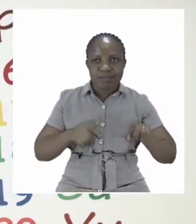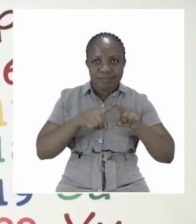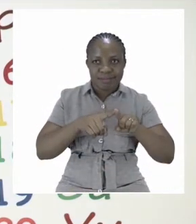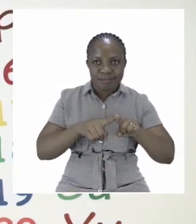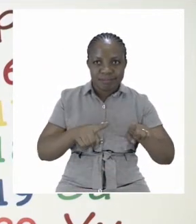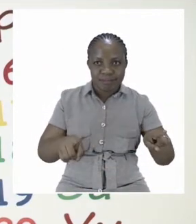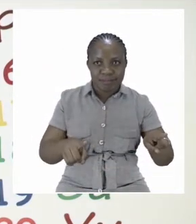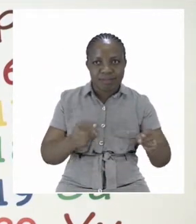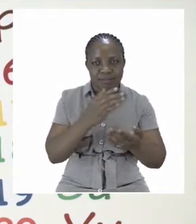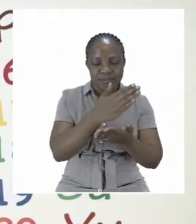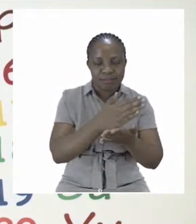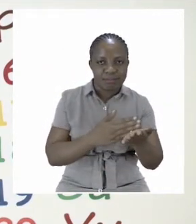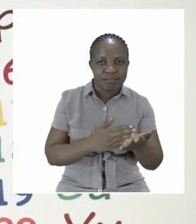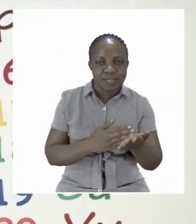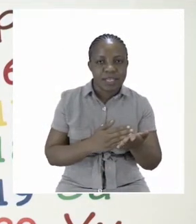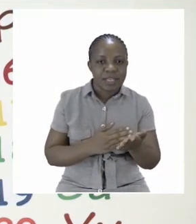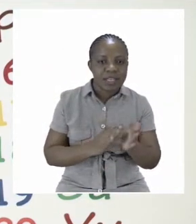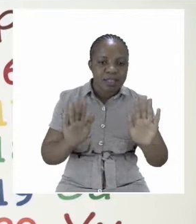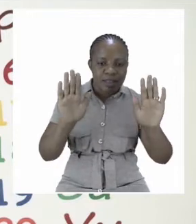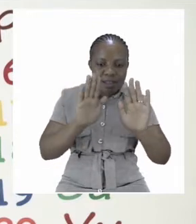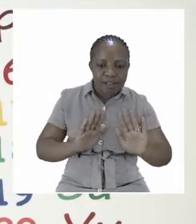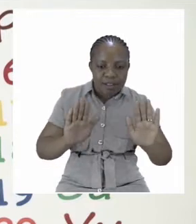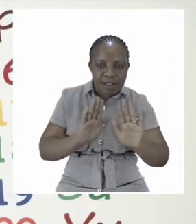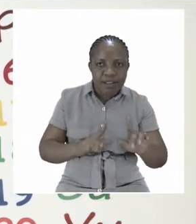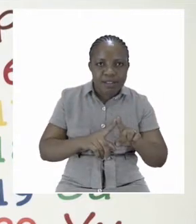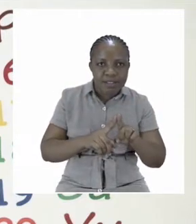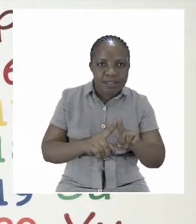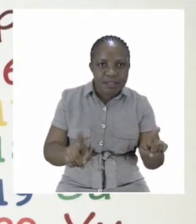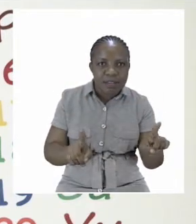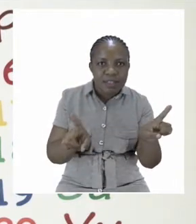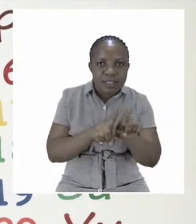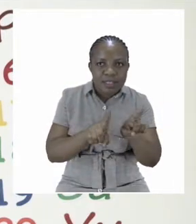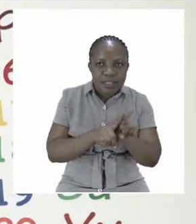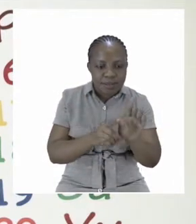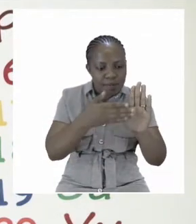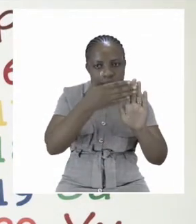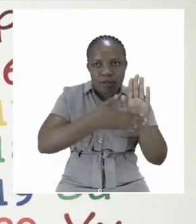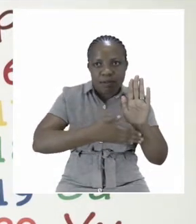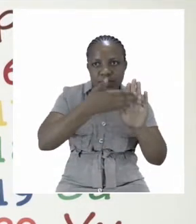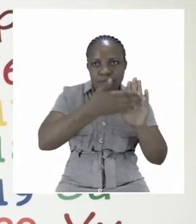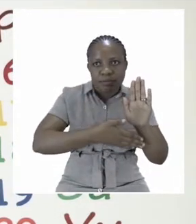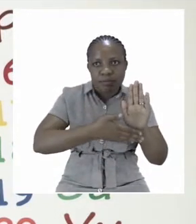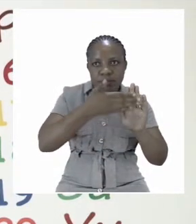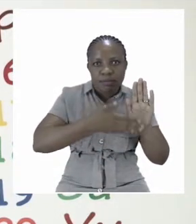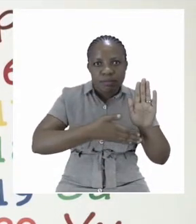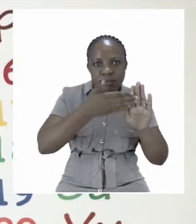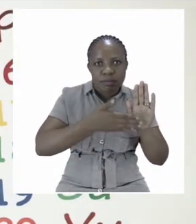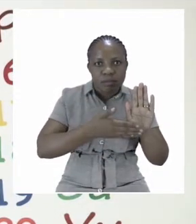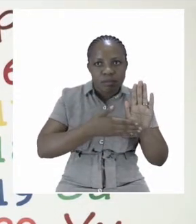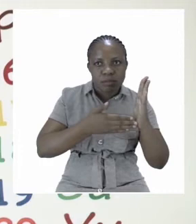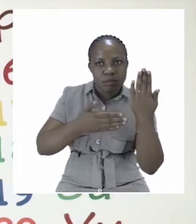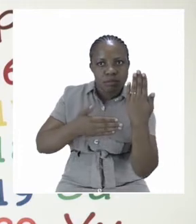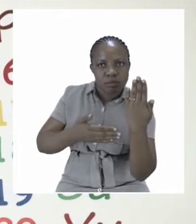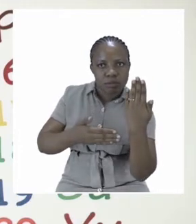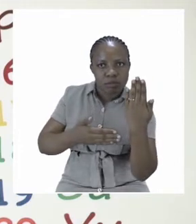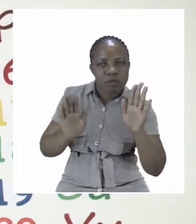colors. For example, our hands. The inside of our hands is different